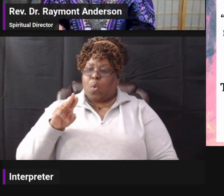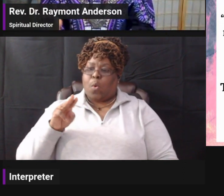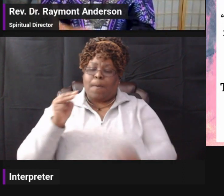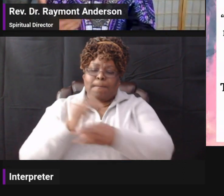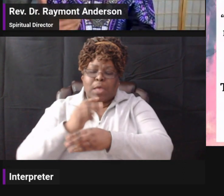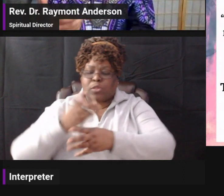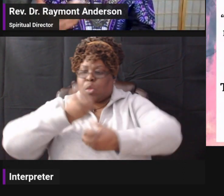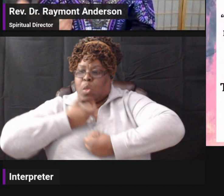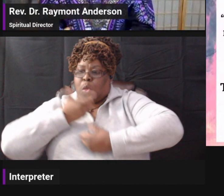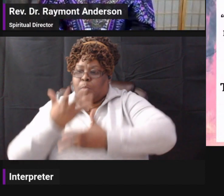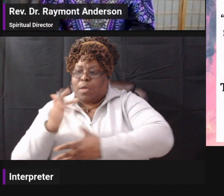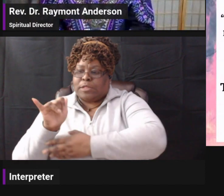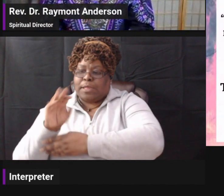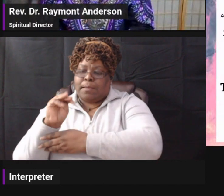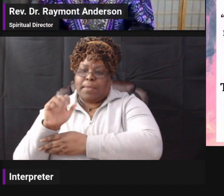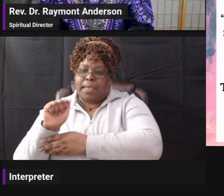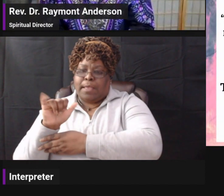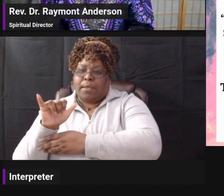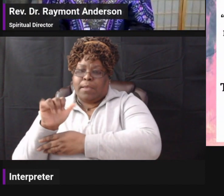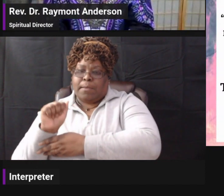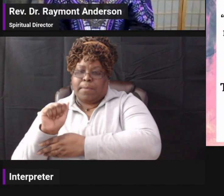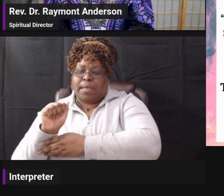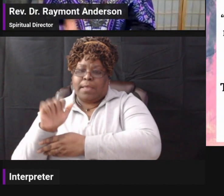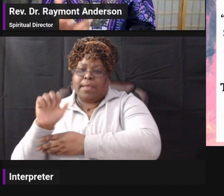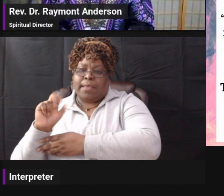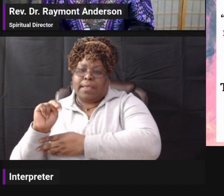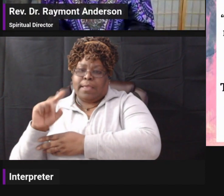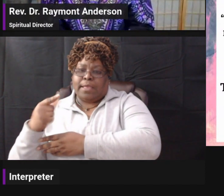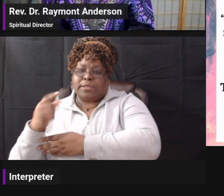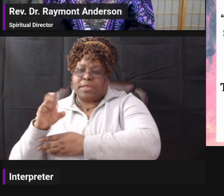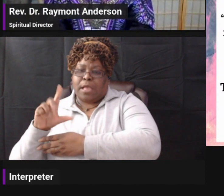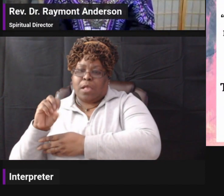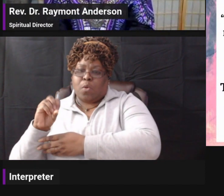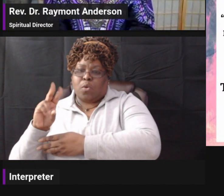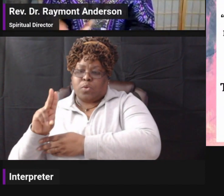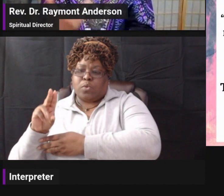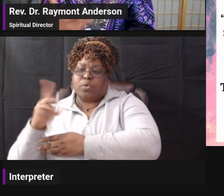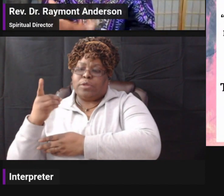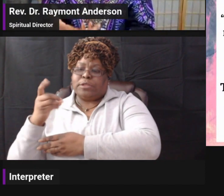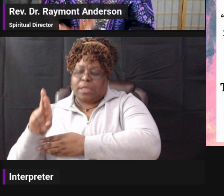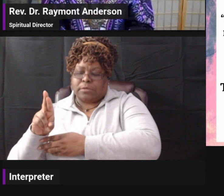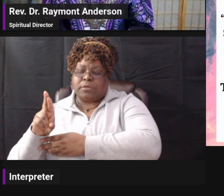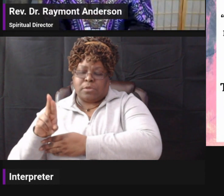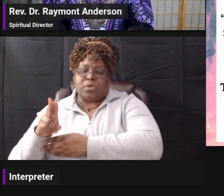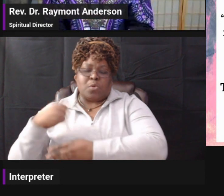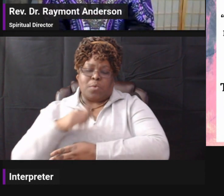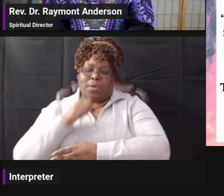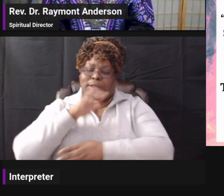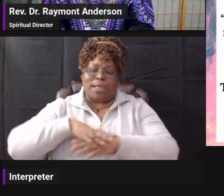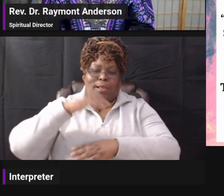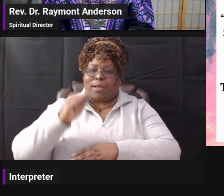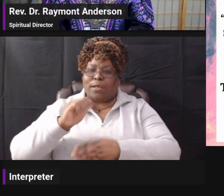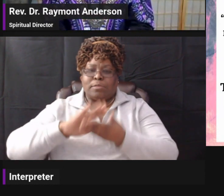called to be master poets like Maya Angelou. Dr. Maya Angelou. Not all of us are called to